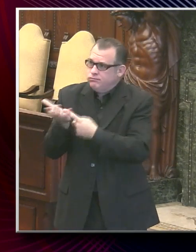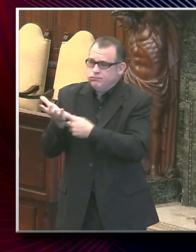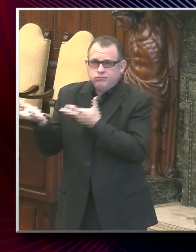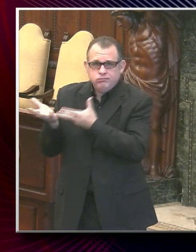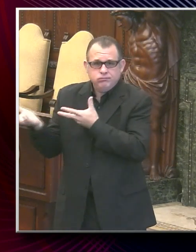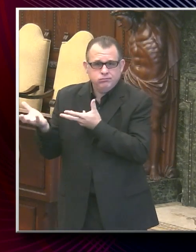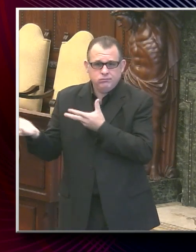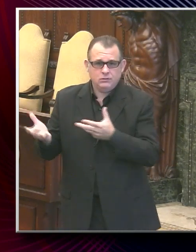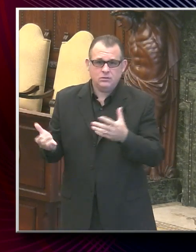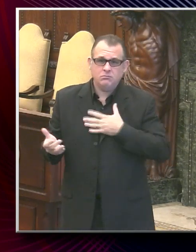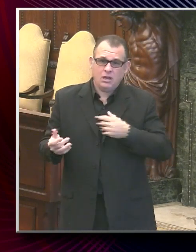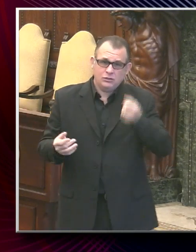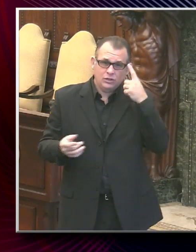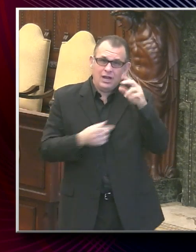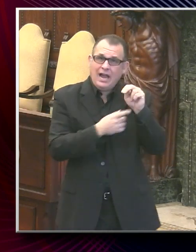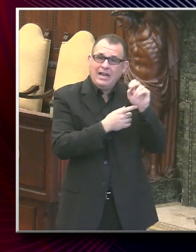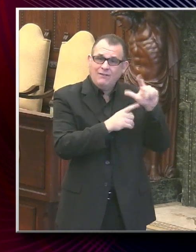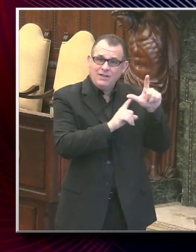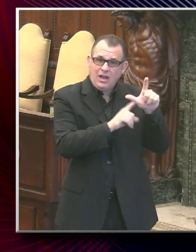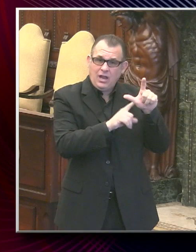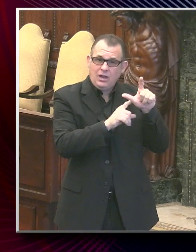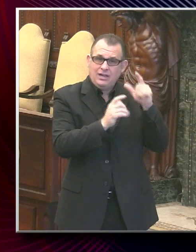my understanding is NFL guidelines